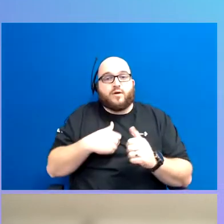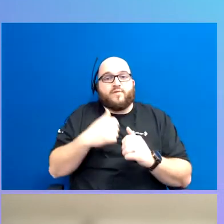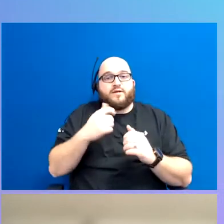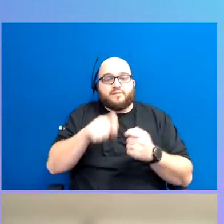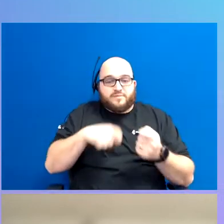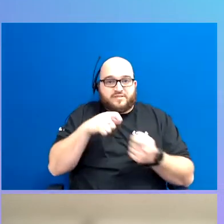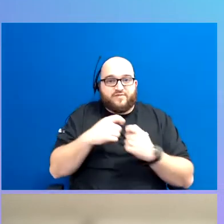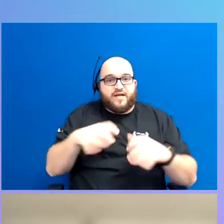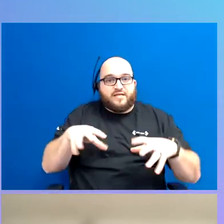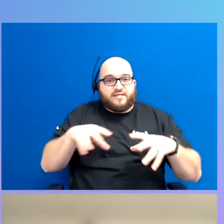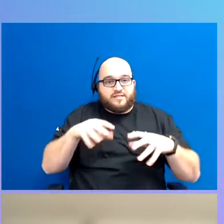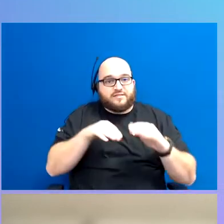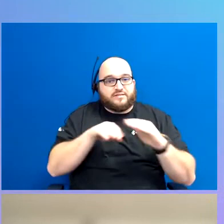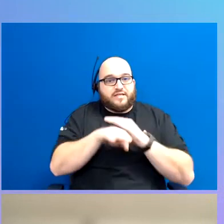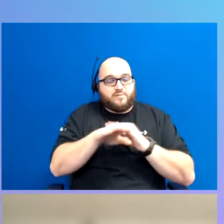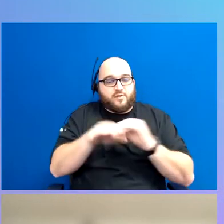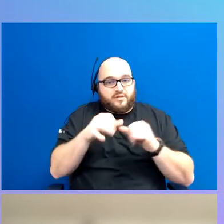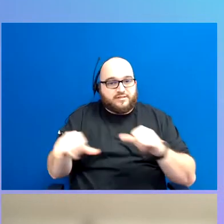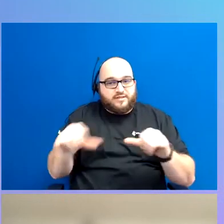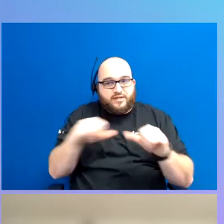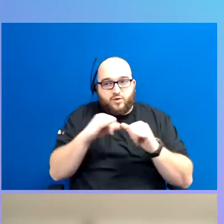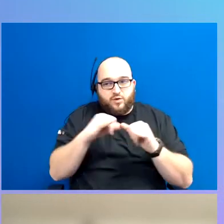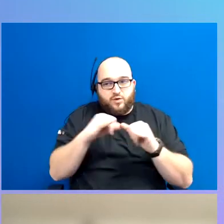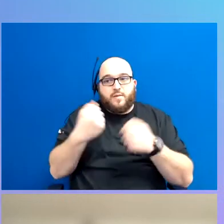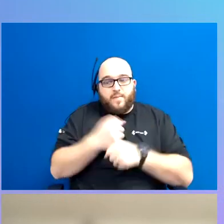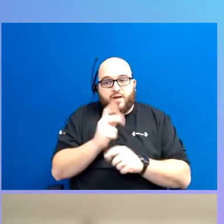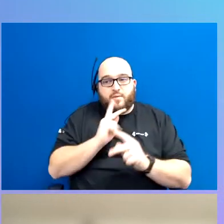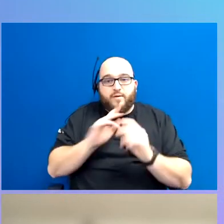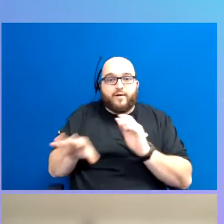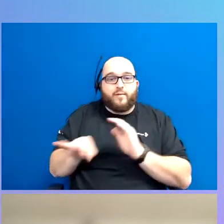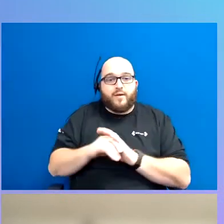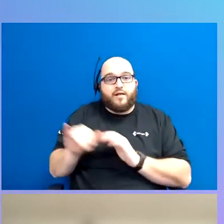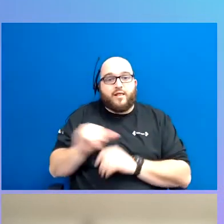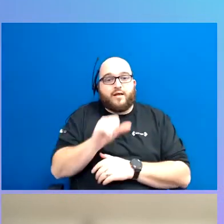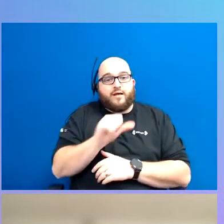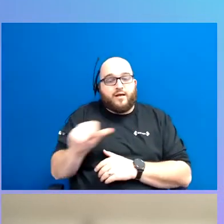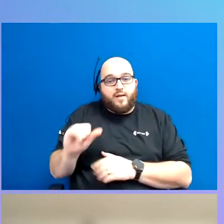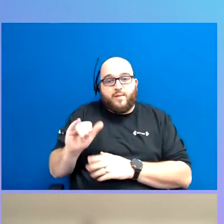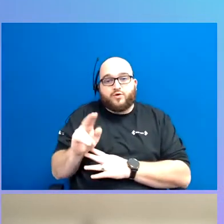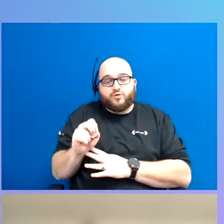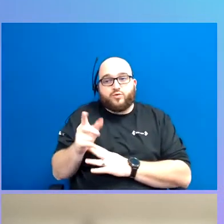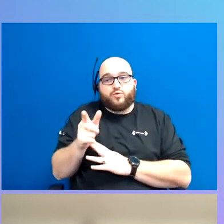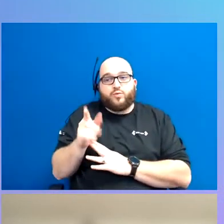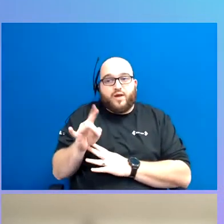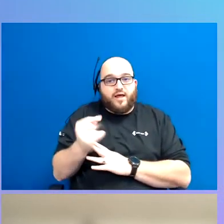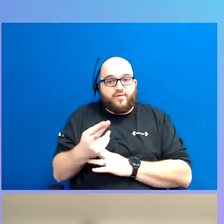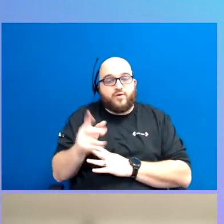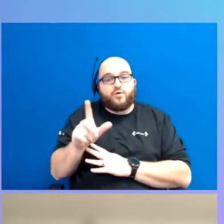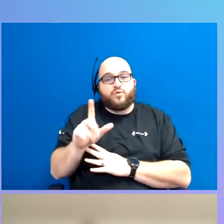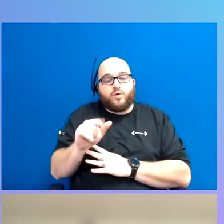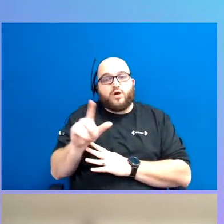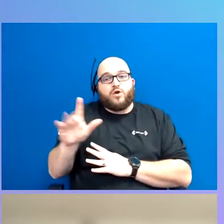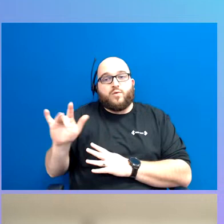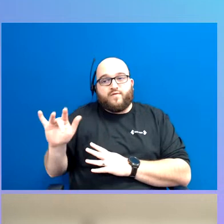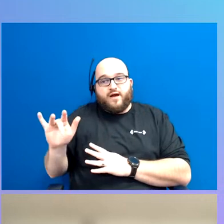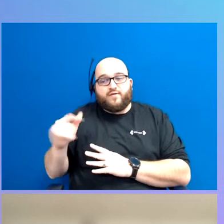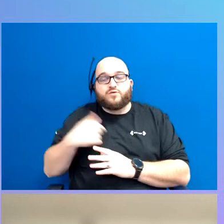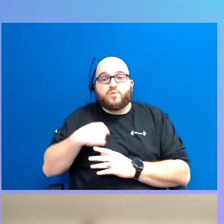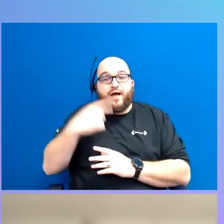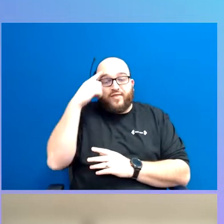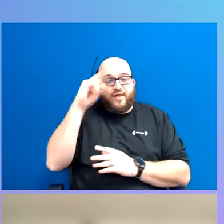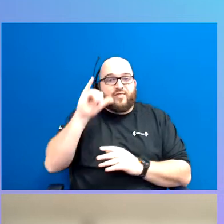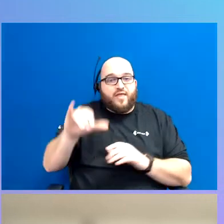standard, of which most people picked the YCAD AA by June the 28th, 2025. So I think